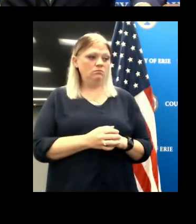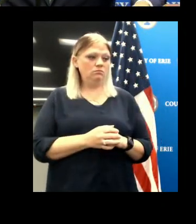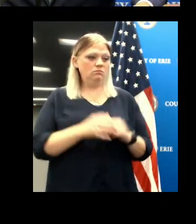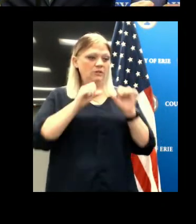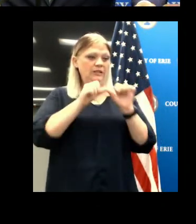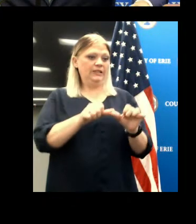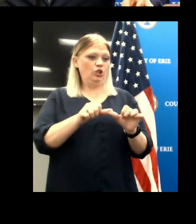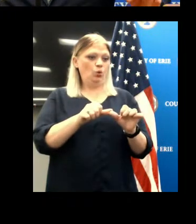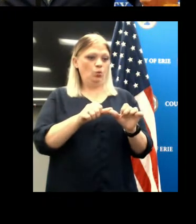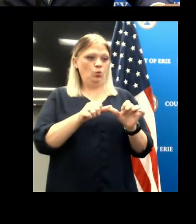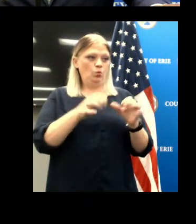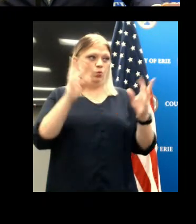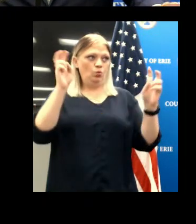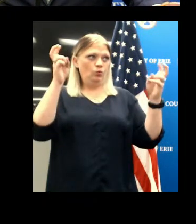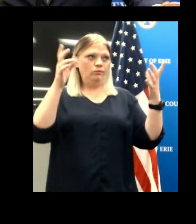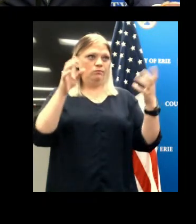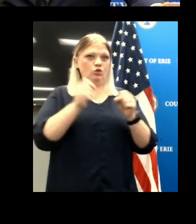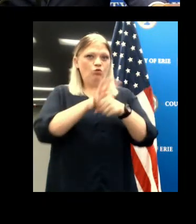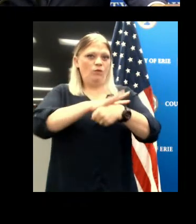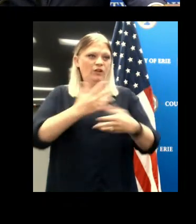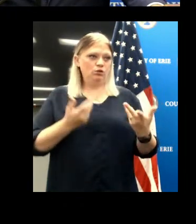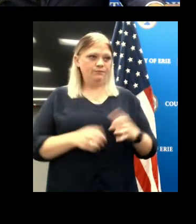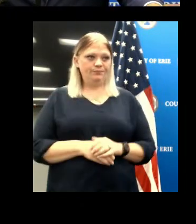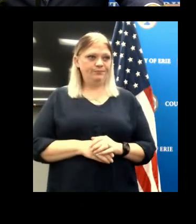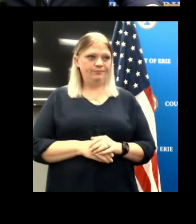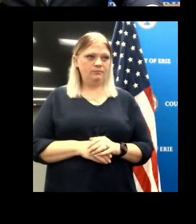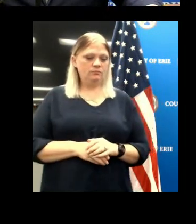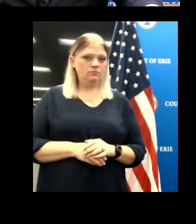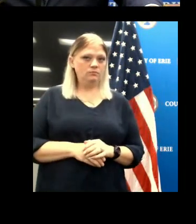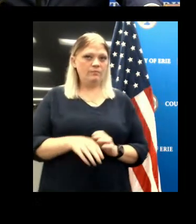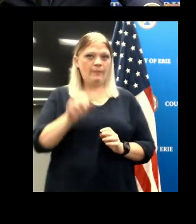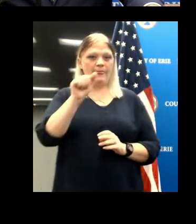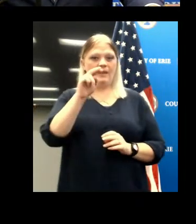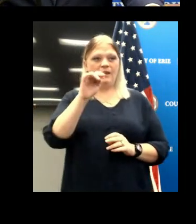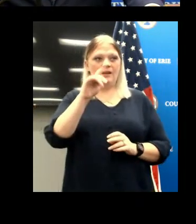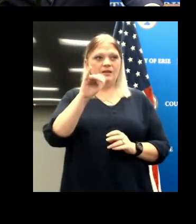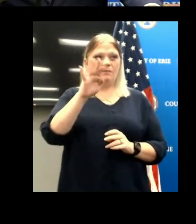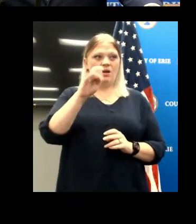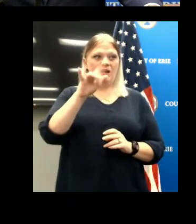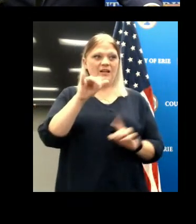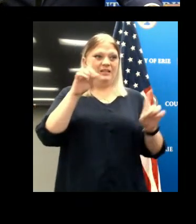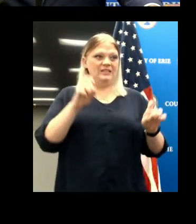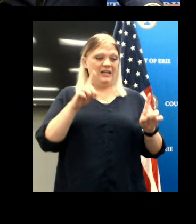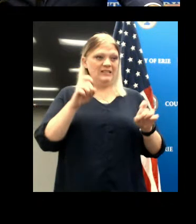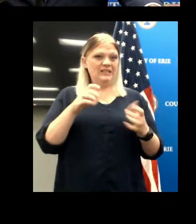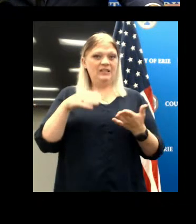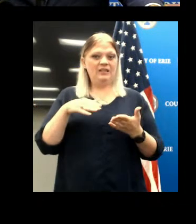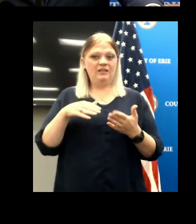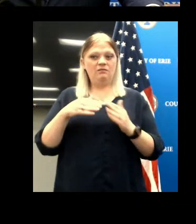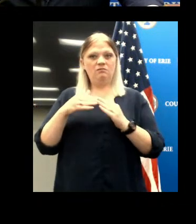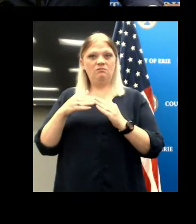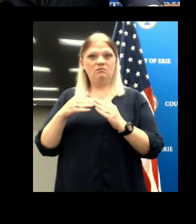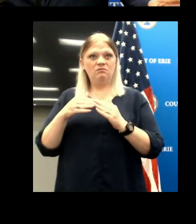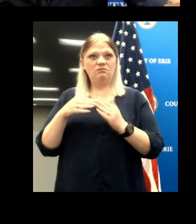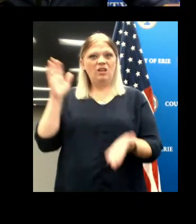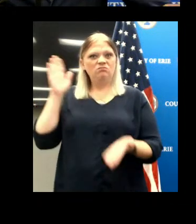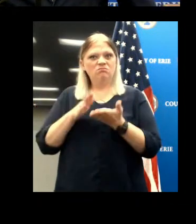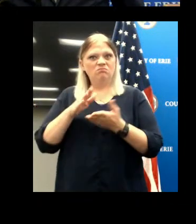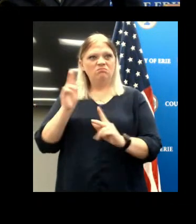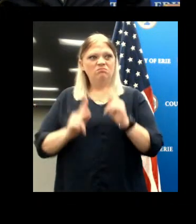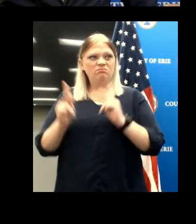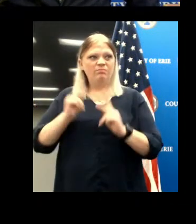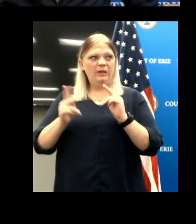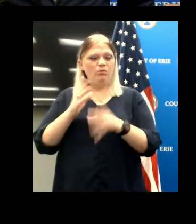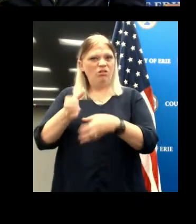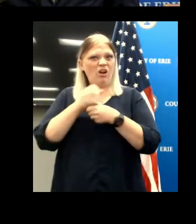continued coronavirus. Antibody testing, less people are getting antibody testing than we